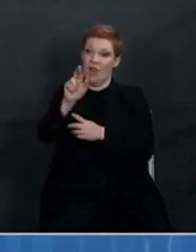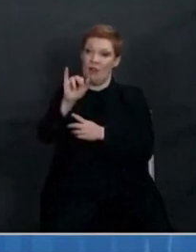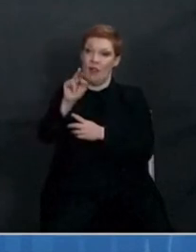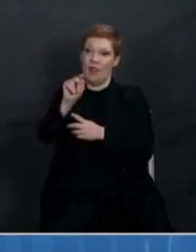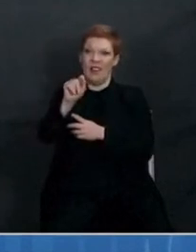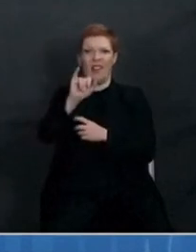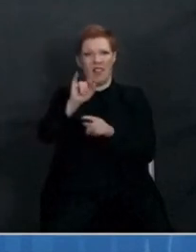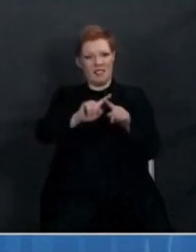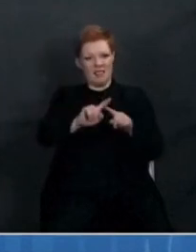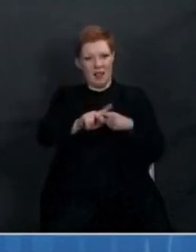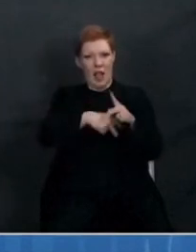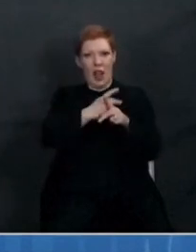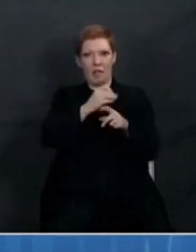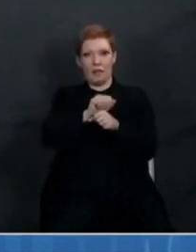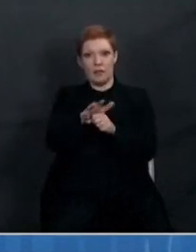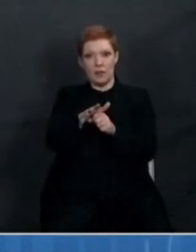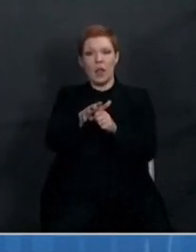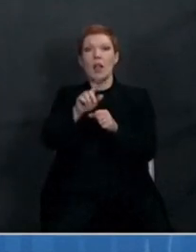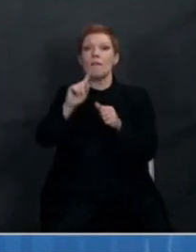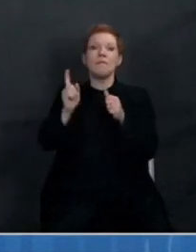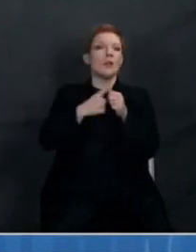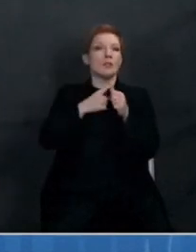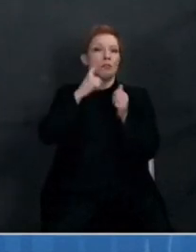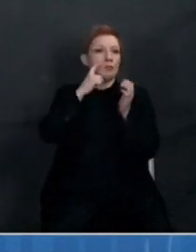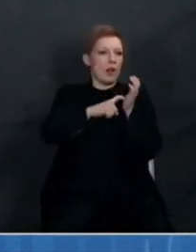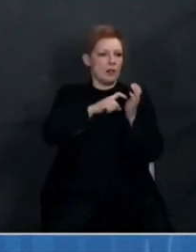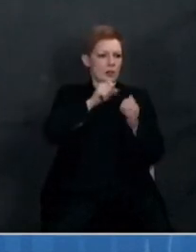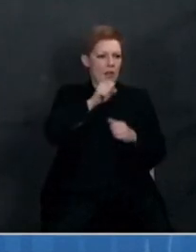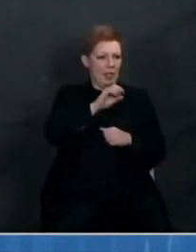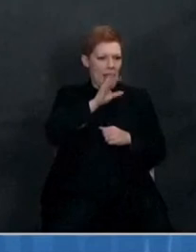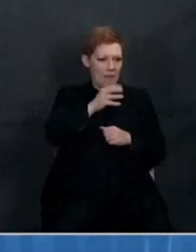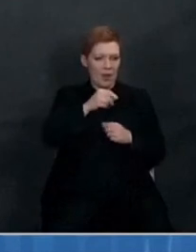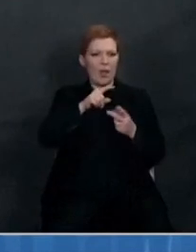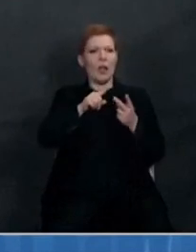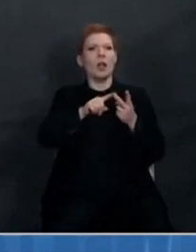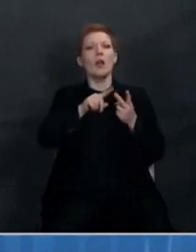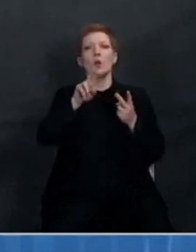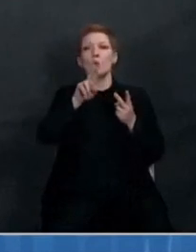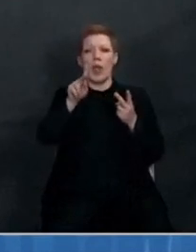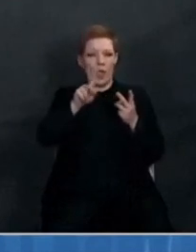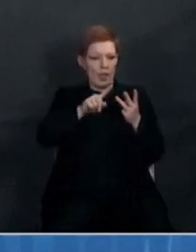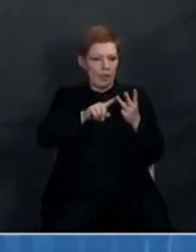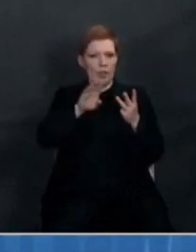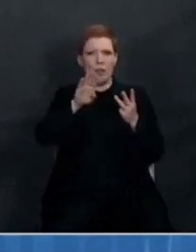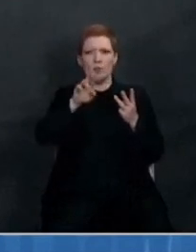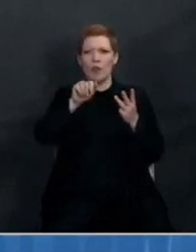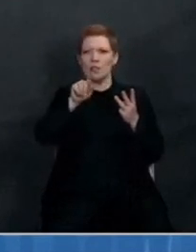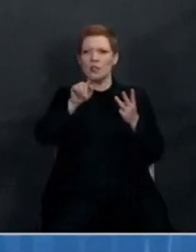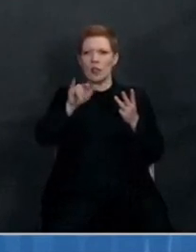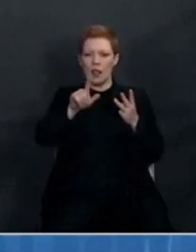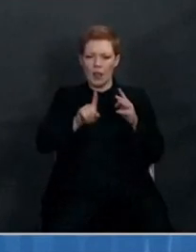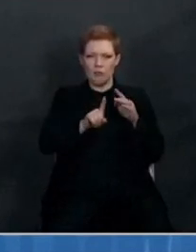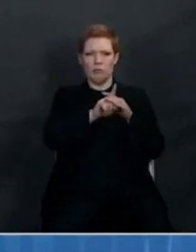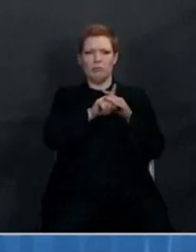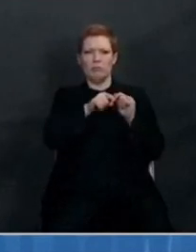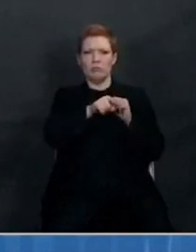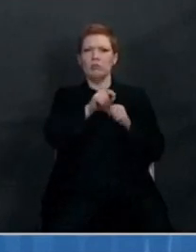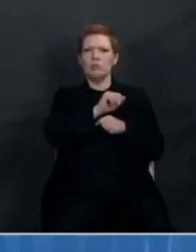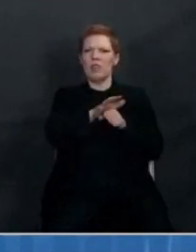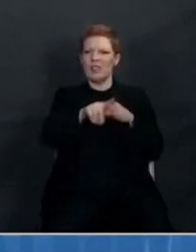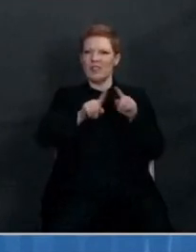first recognized in South Africa and in the UK and in Brazil, one of the important things that one does is take